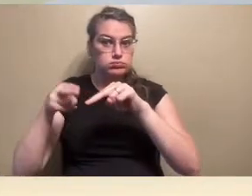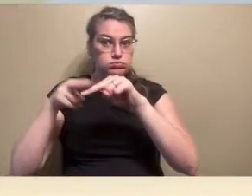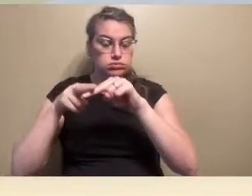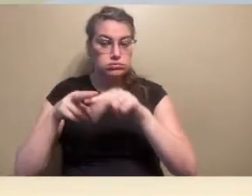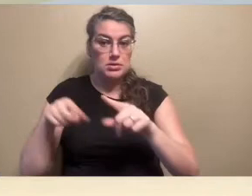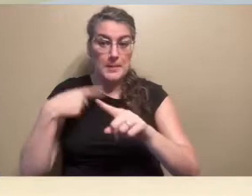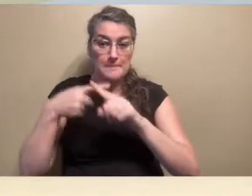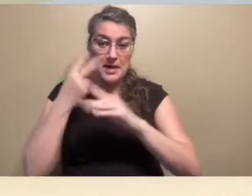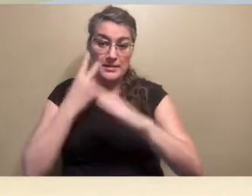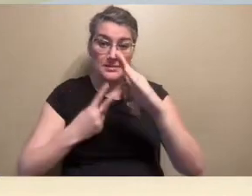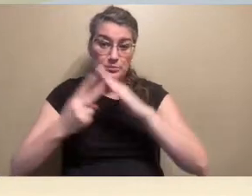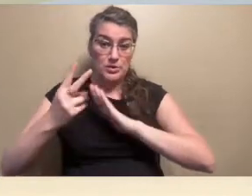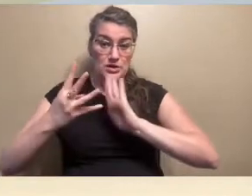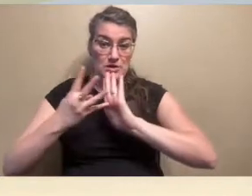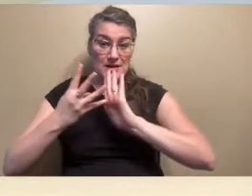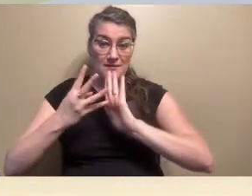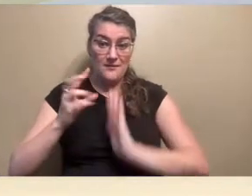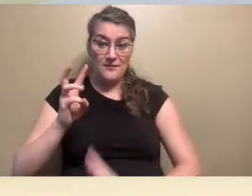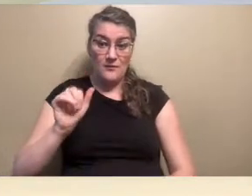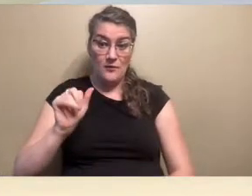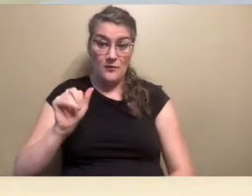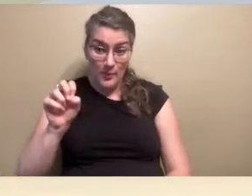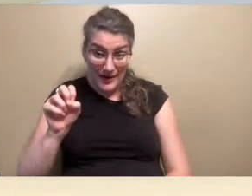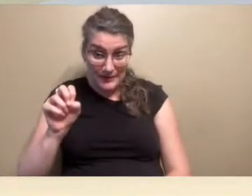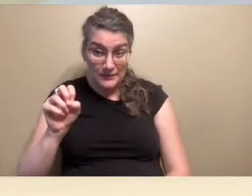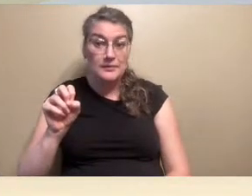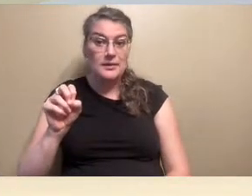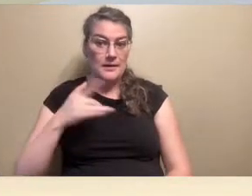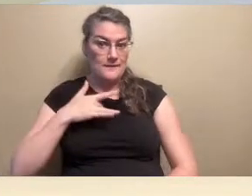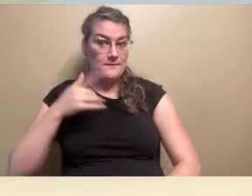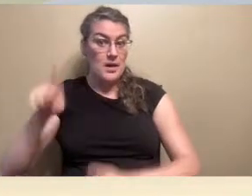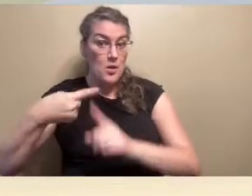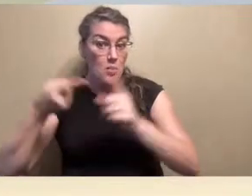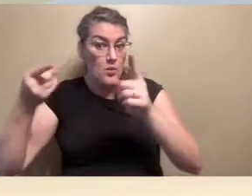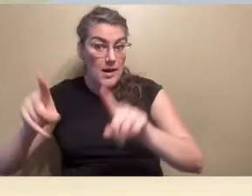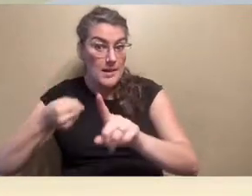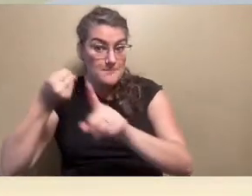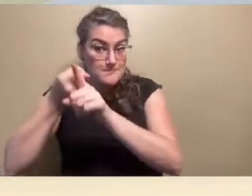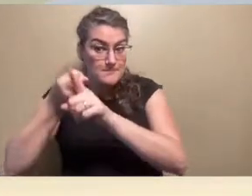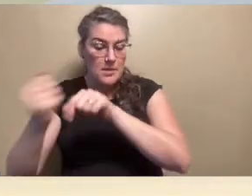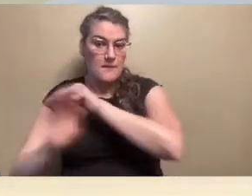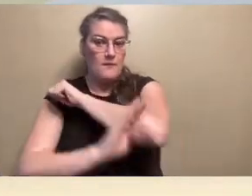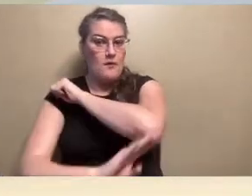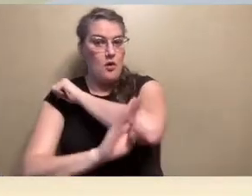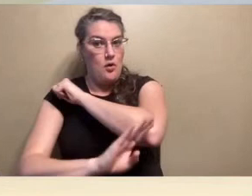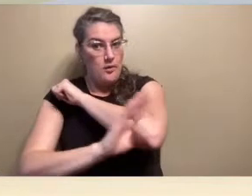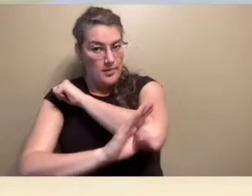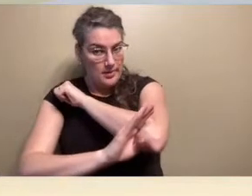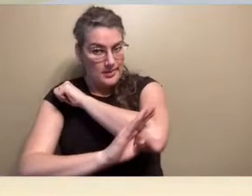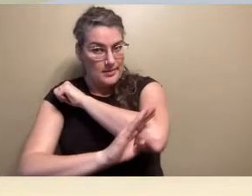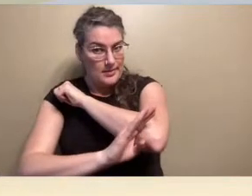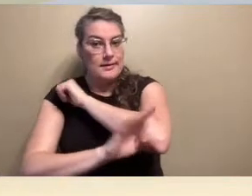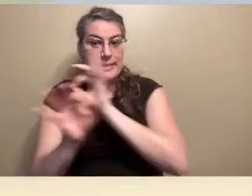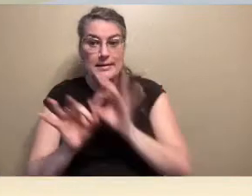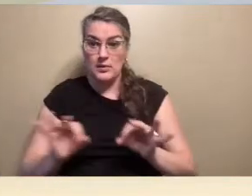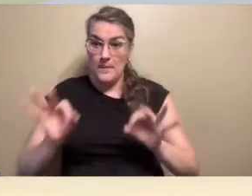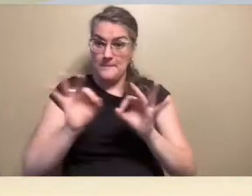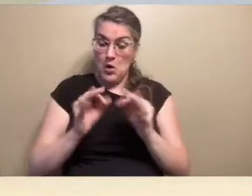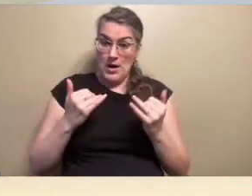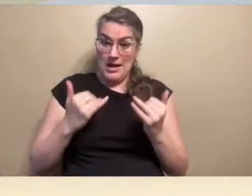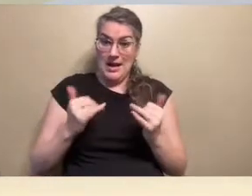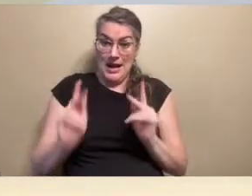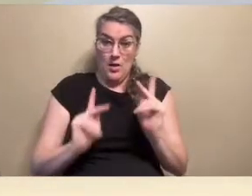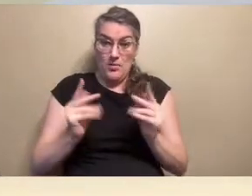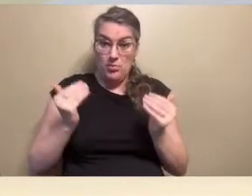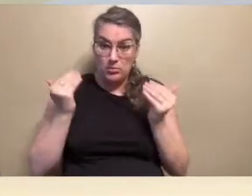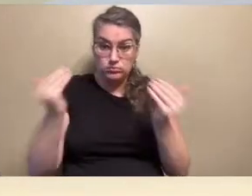wave, which is likely going to happen this fall. We have good availability of vaccine in the province,